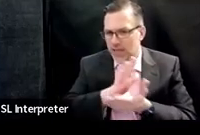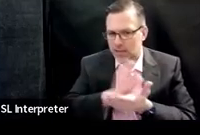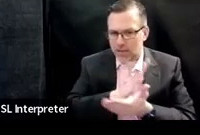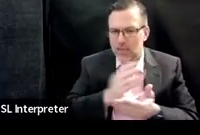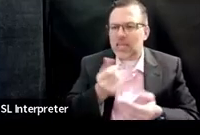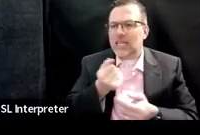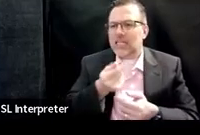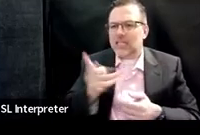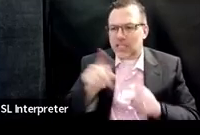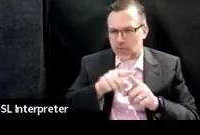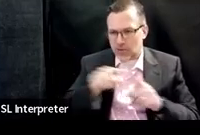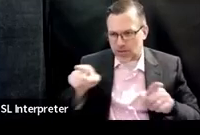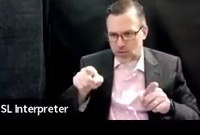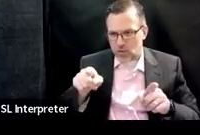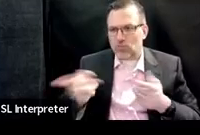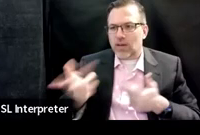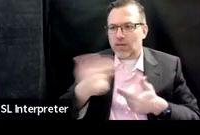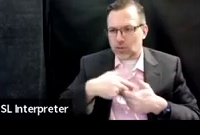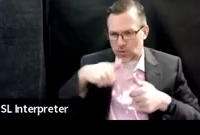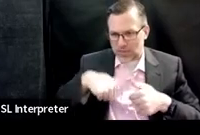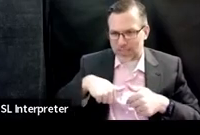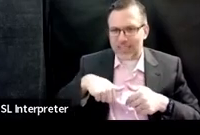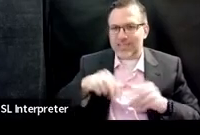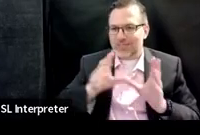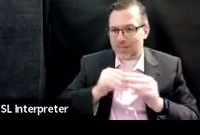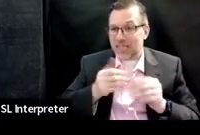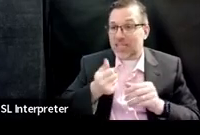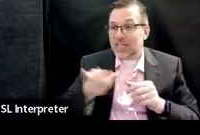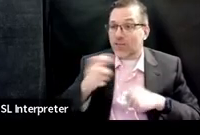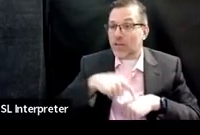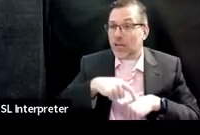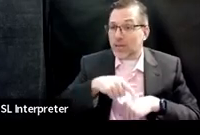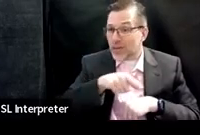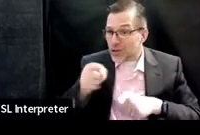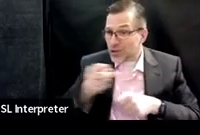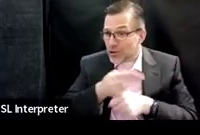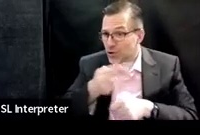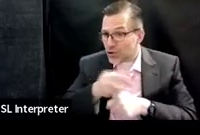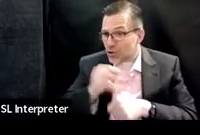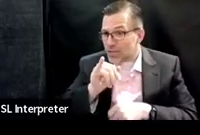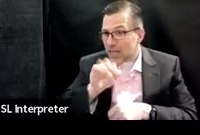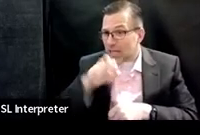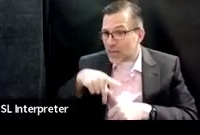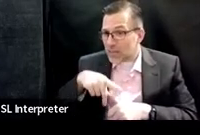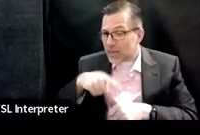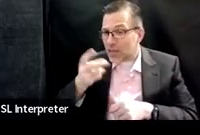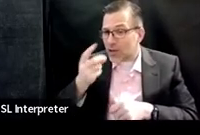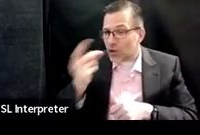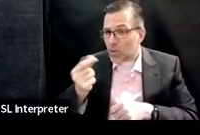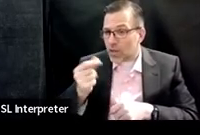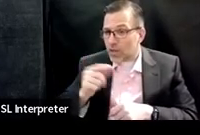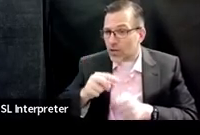here with us several times. Are you using the IEP quick reference document? And if so,